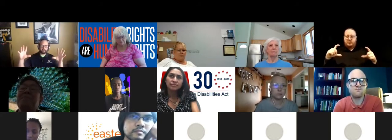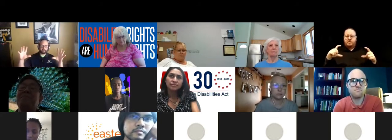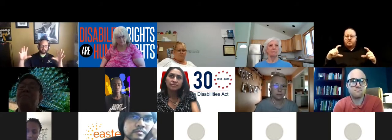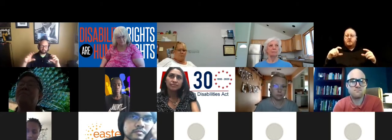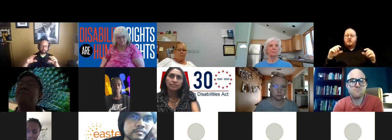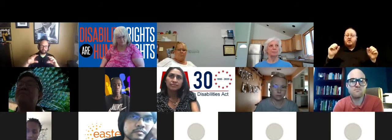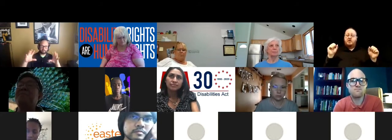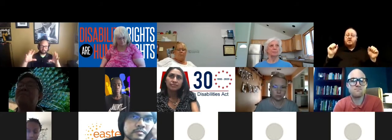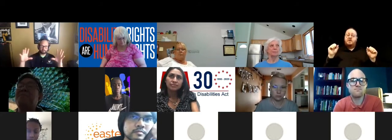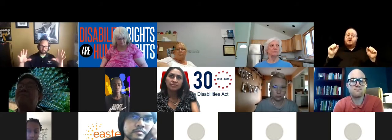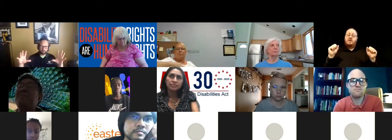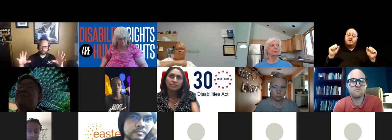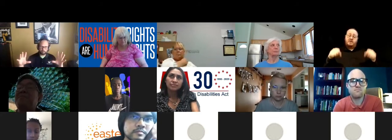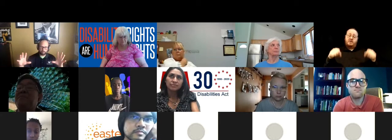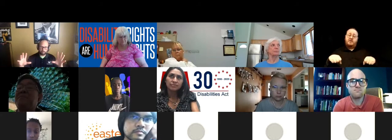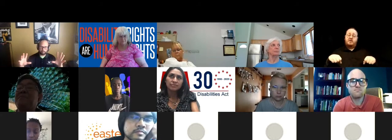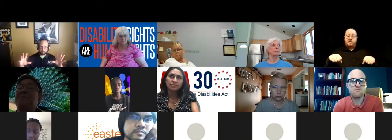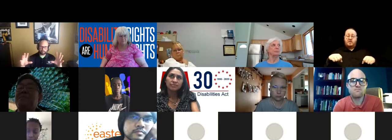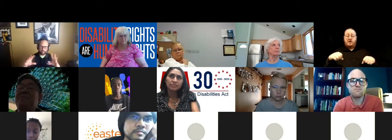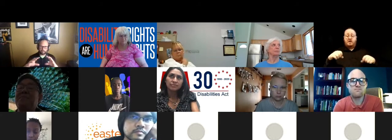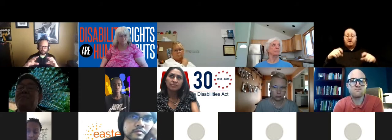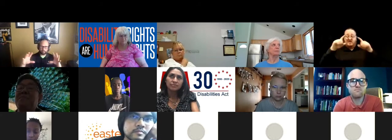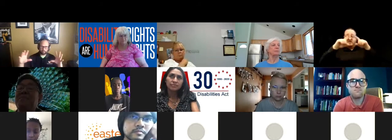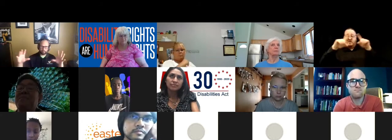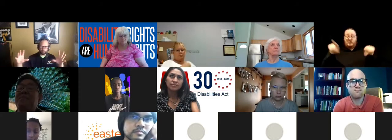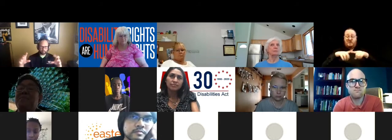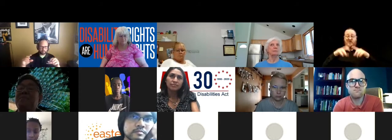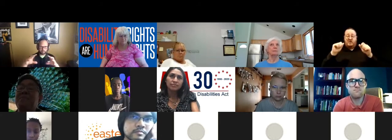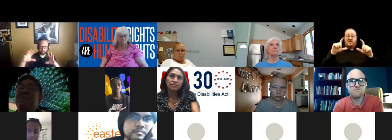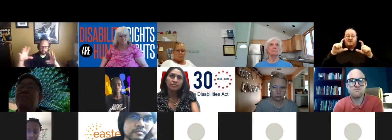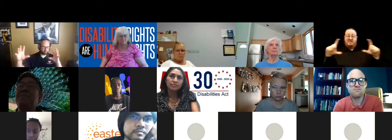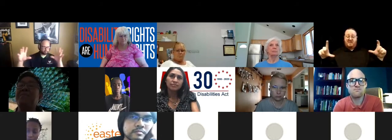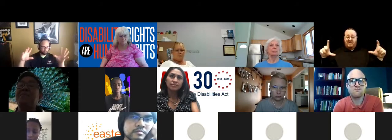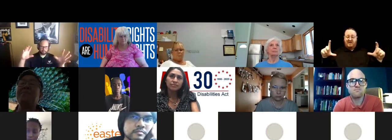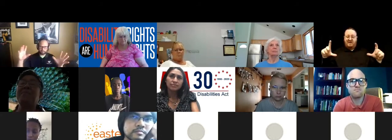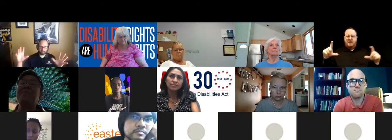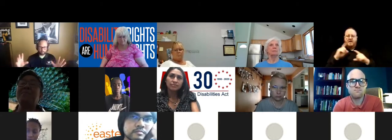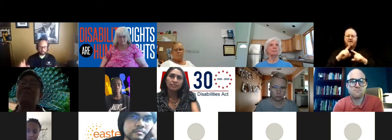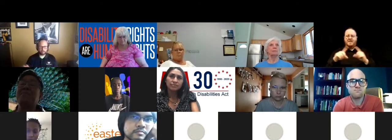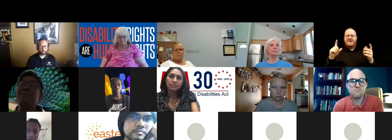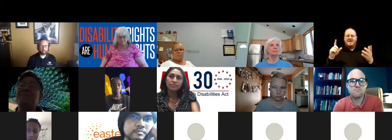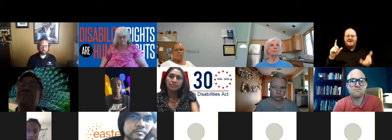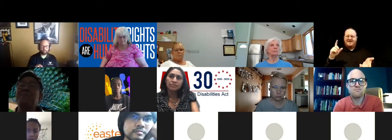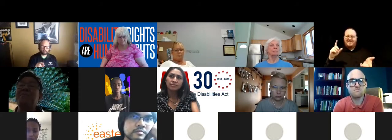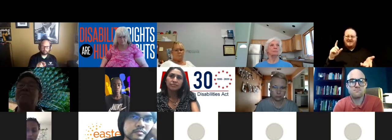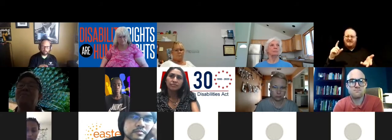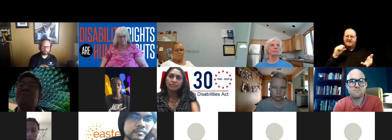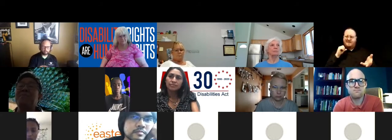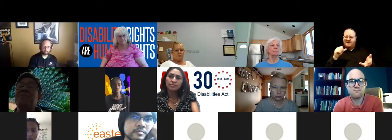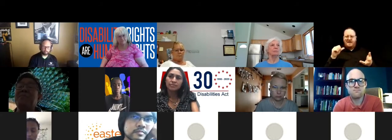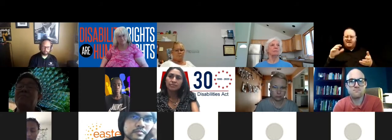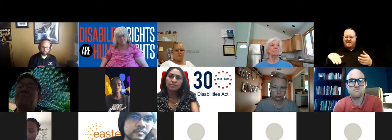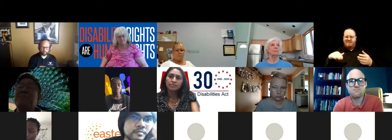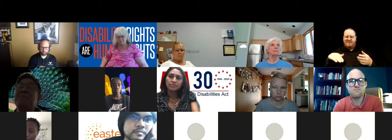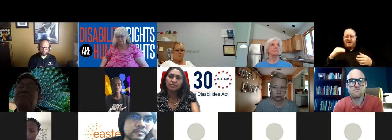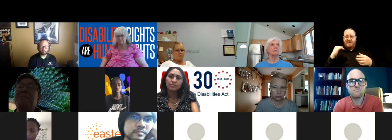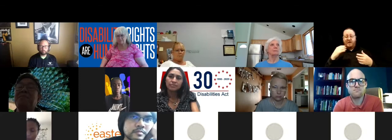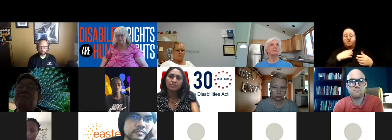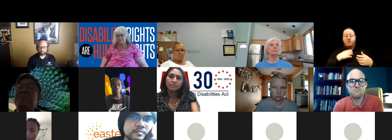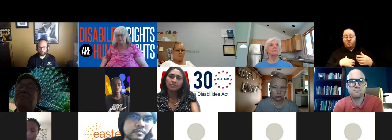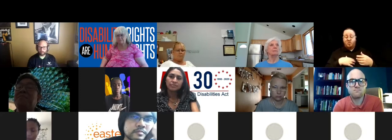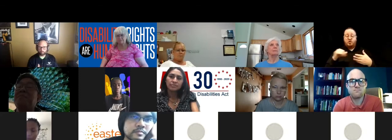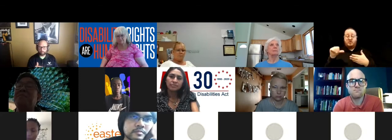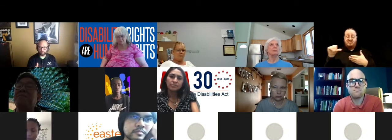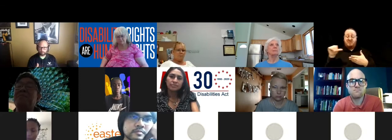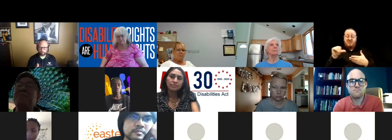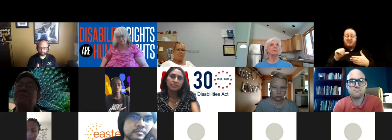the size of what's on your screen, right? But it's not going to be proportional. It's going to distort. If we could make the toolbar at